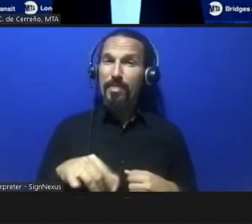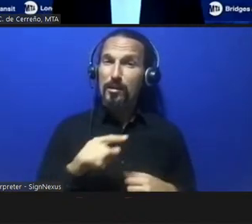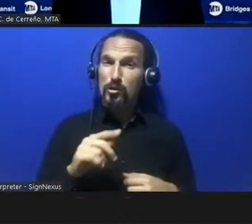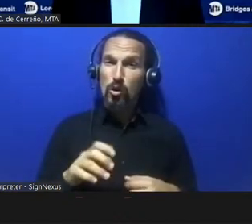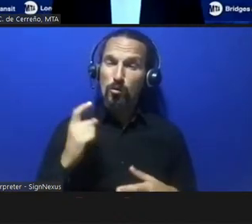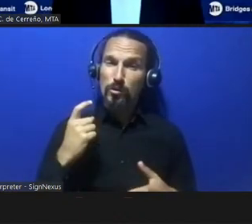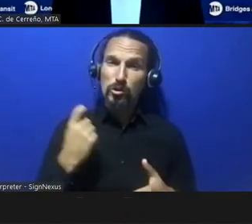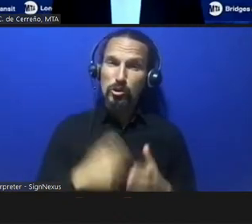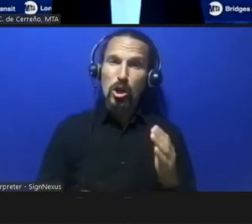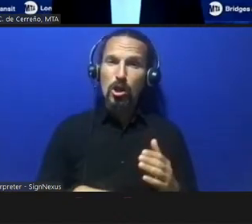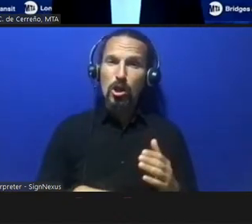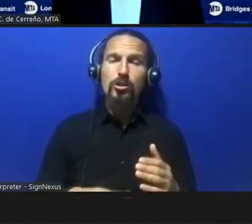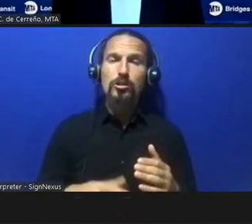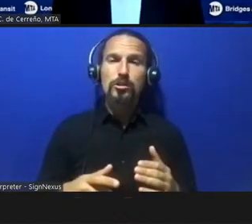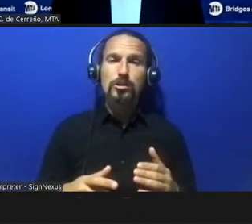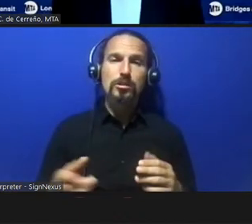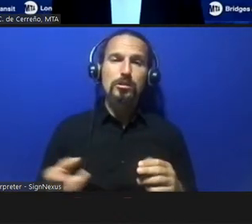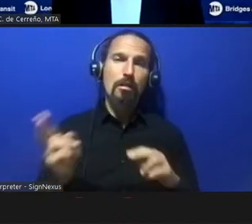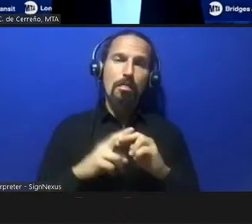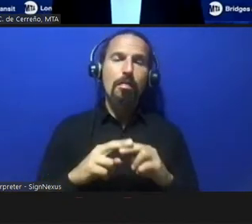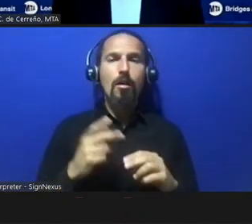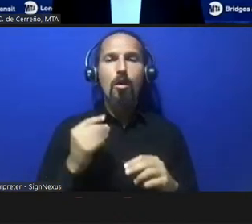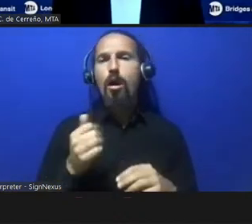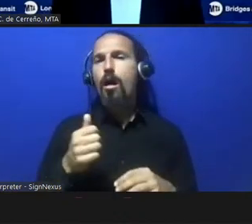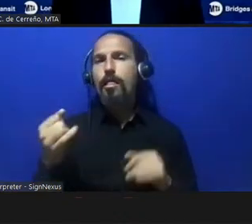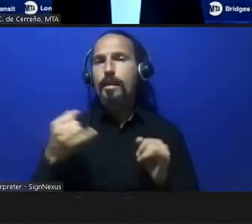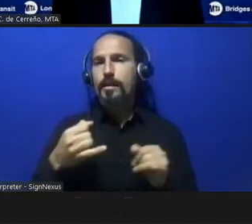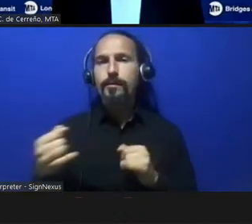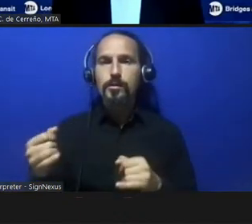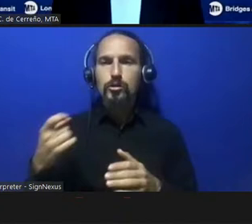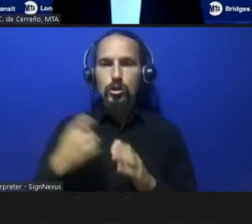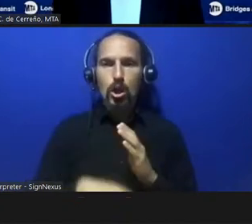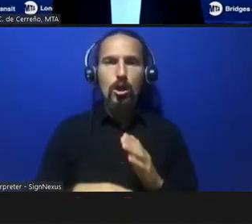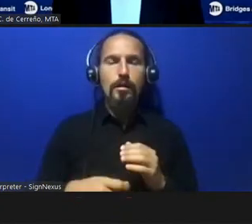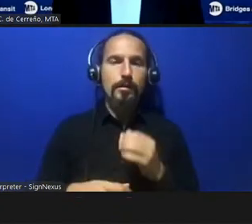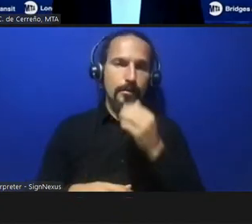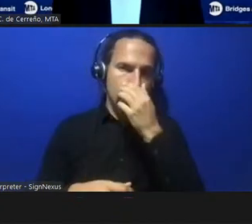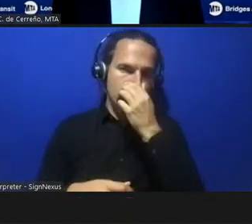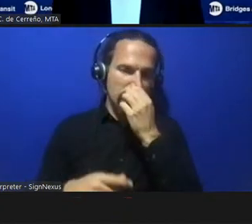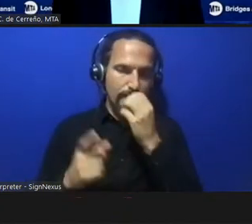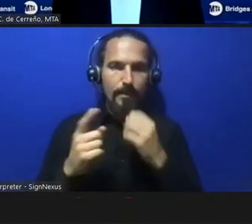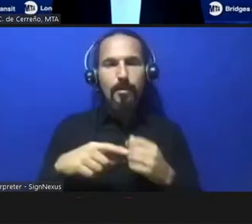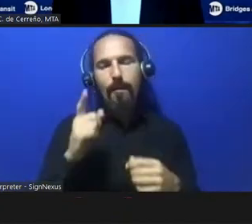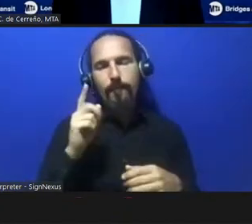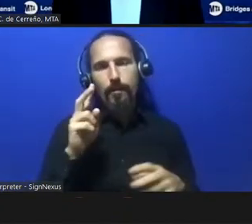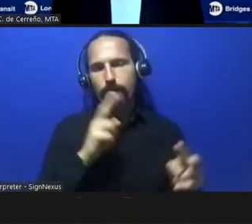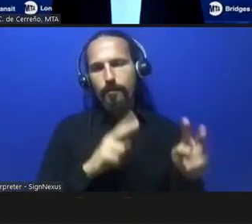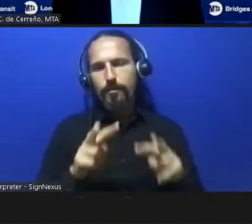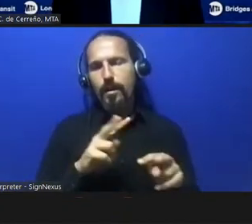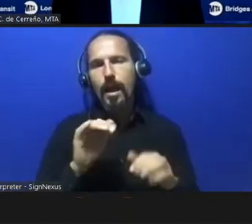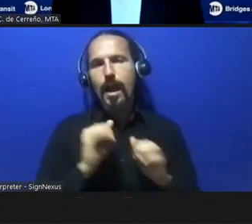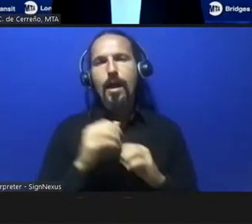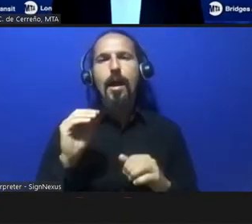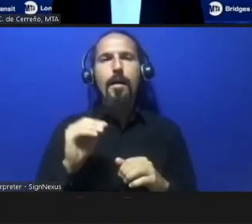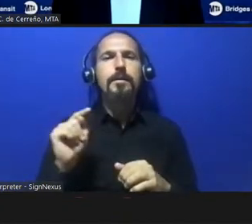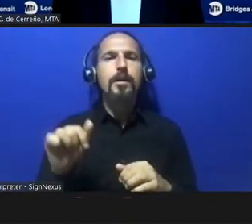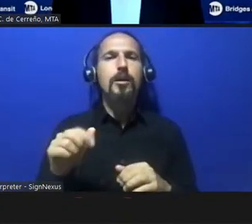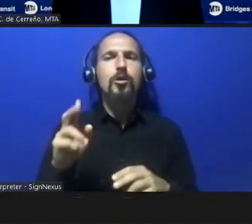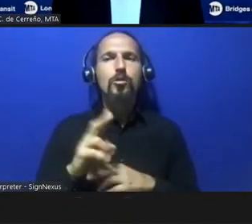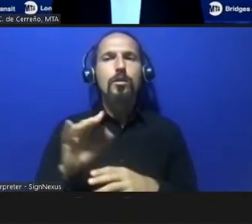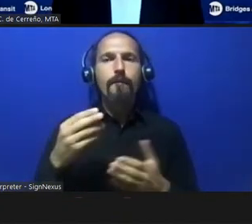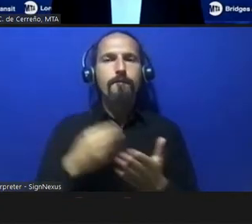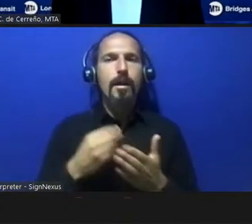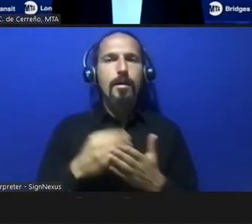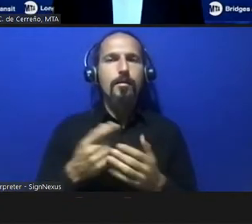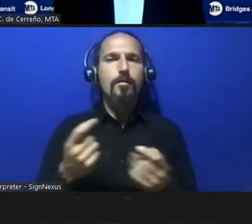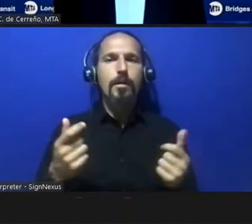at all or any other individual be charged at all it would be advantageous to re-examine the way mta uses the funding received and eliminate